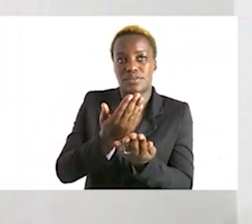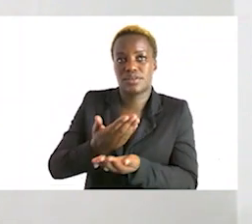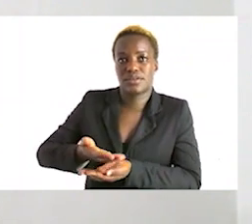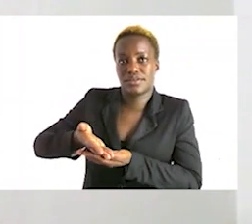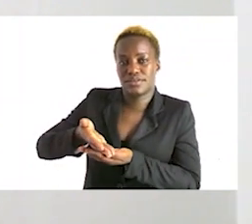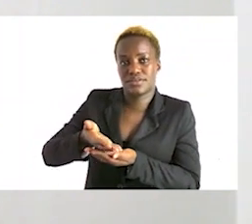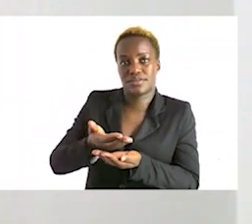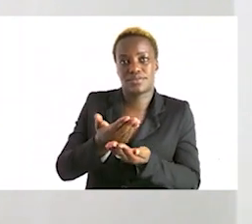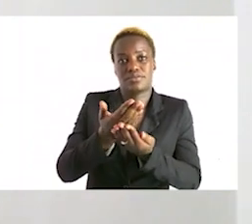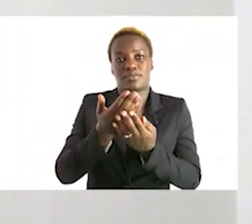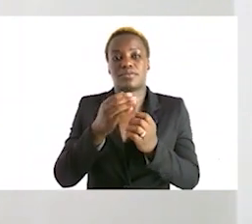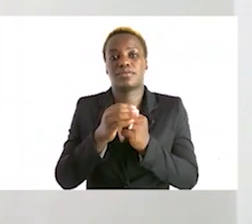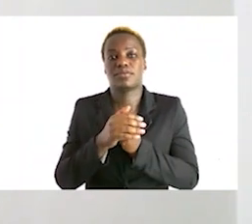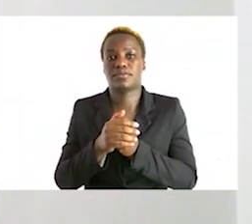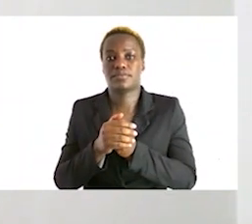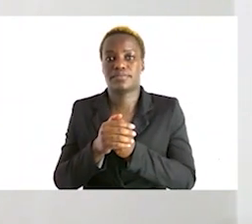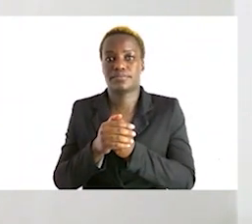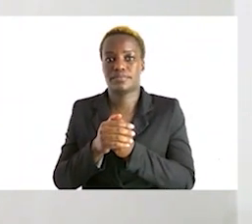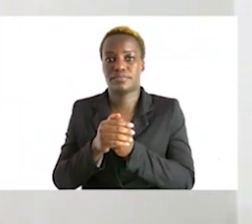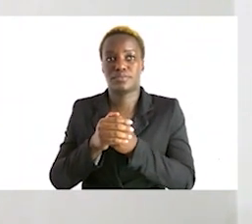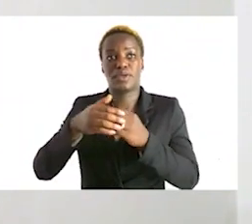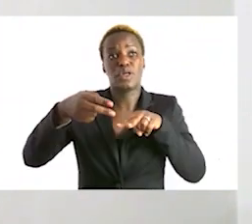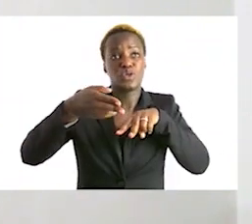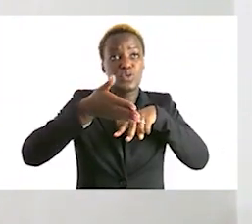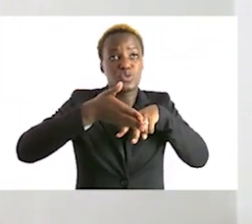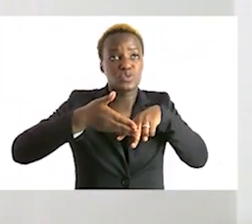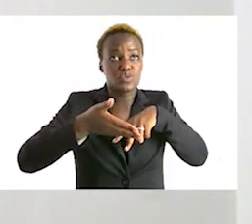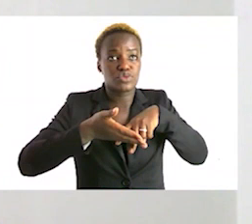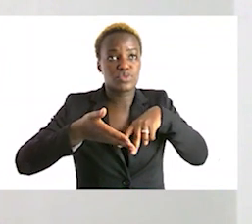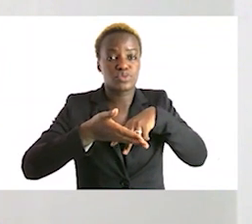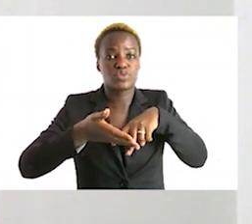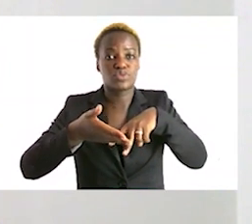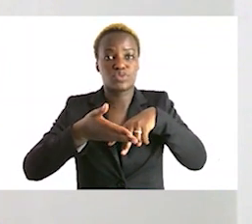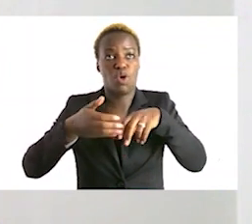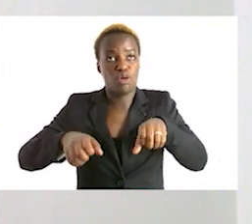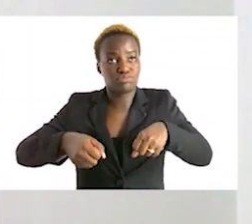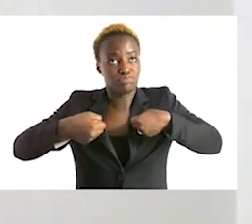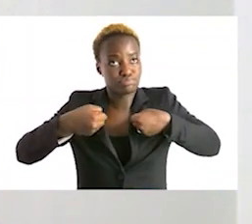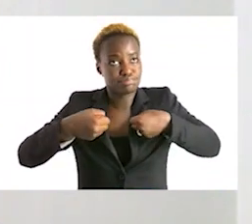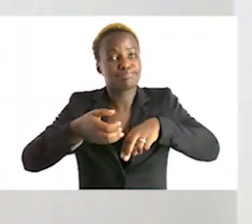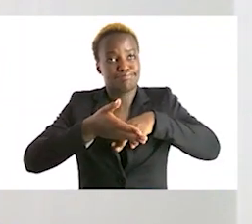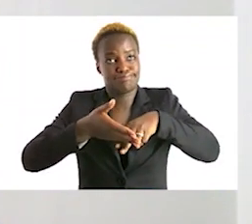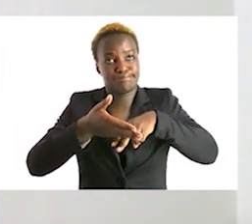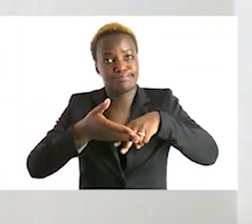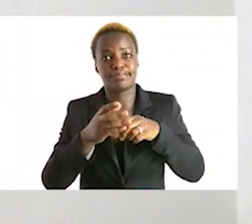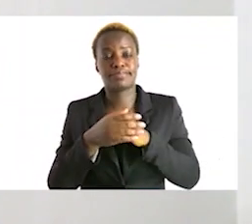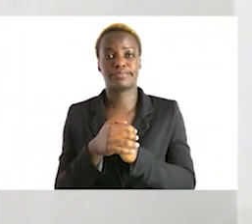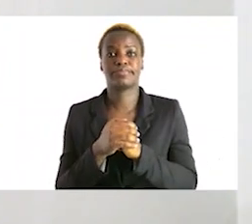shovel. We have the shorts. I'll just flash this ones